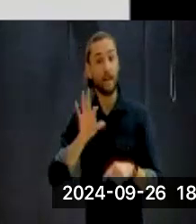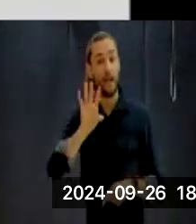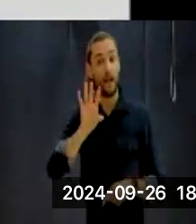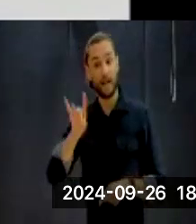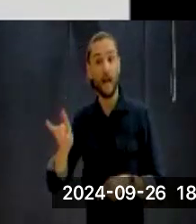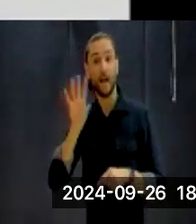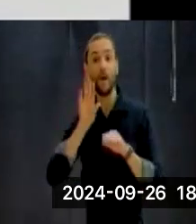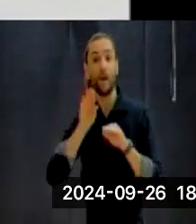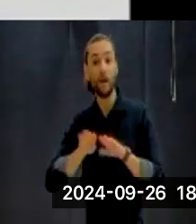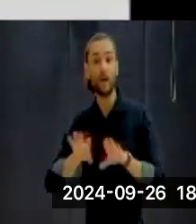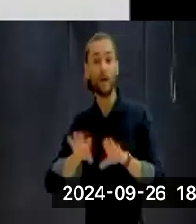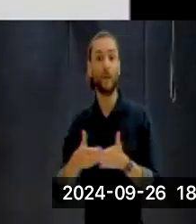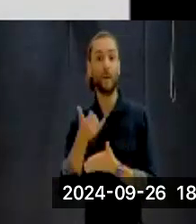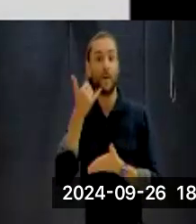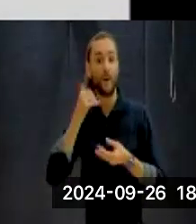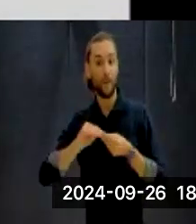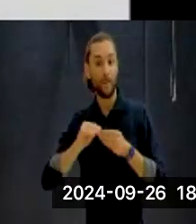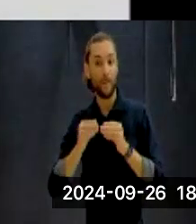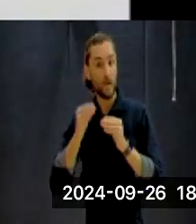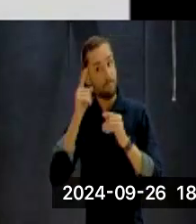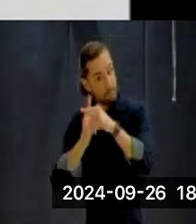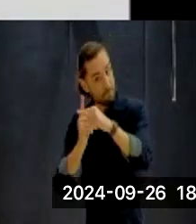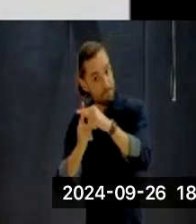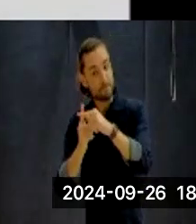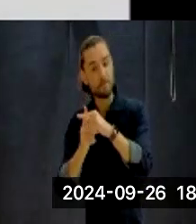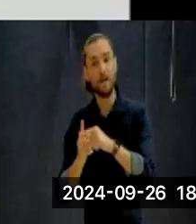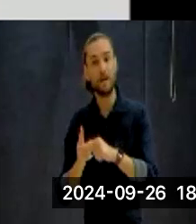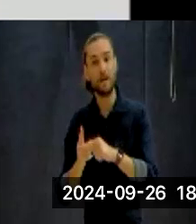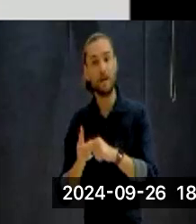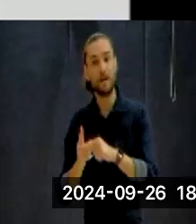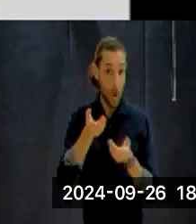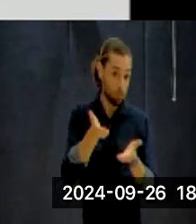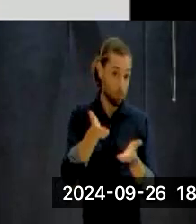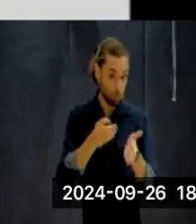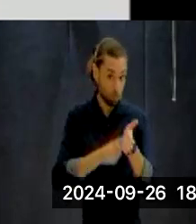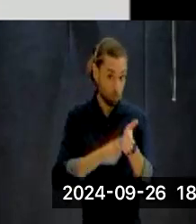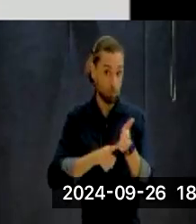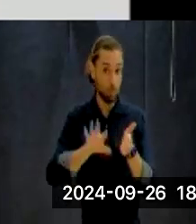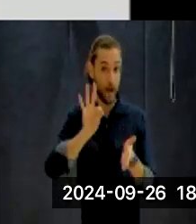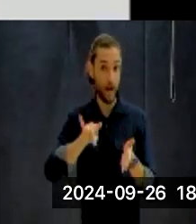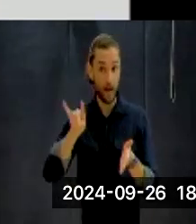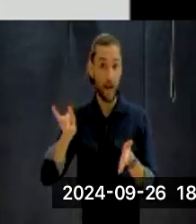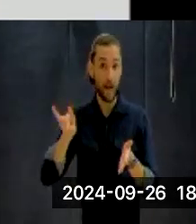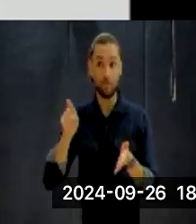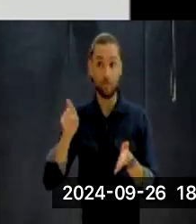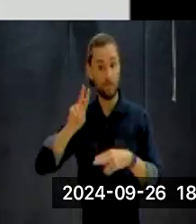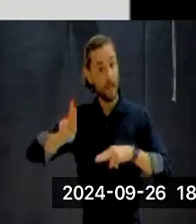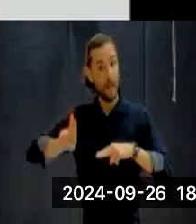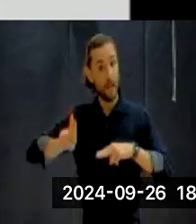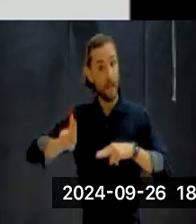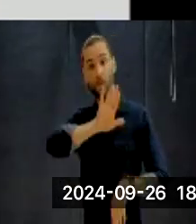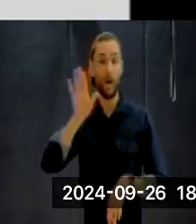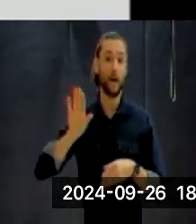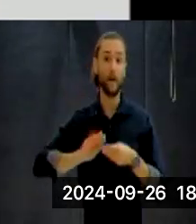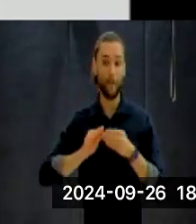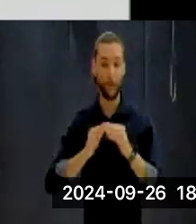number. And so take a look at 988. It is a national number now. So